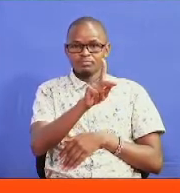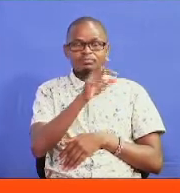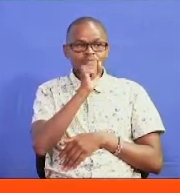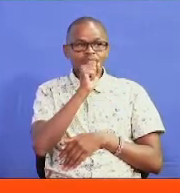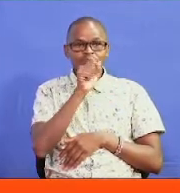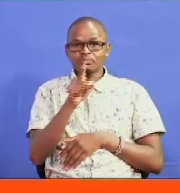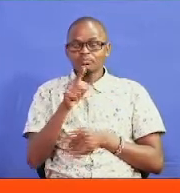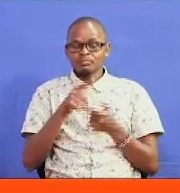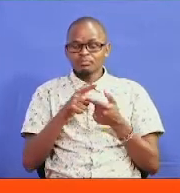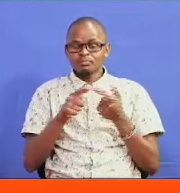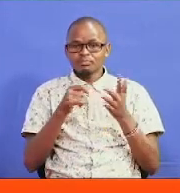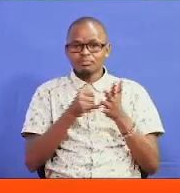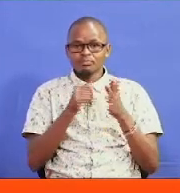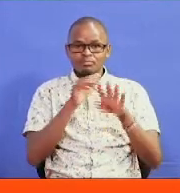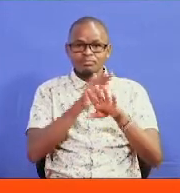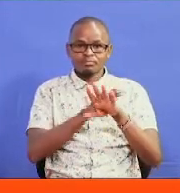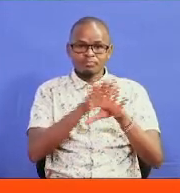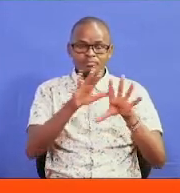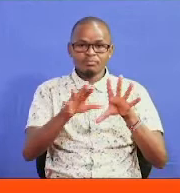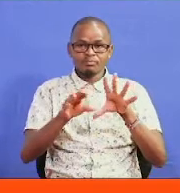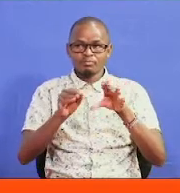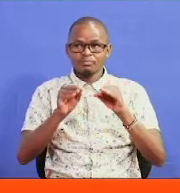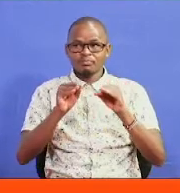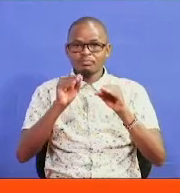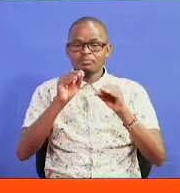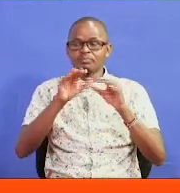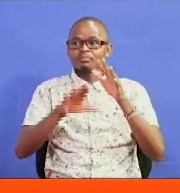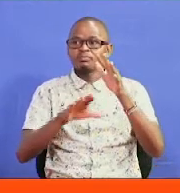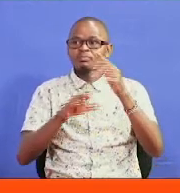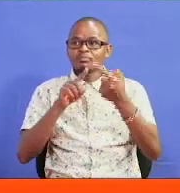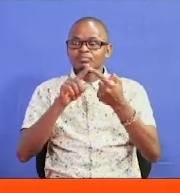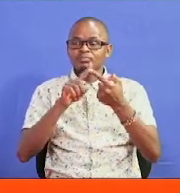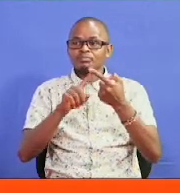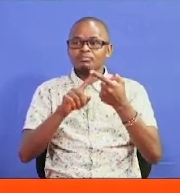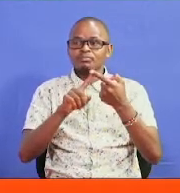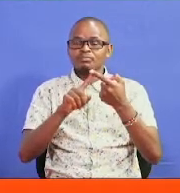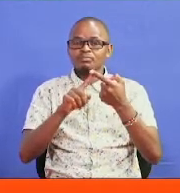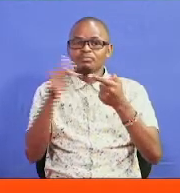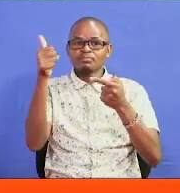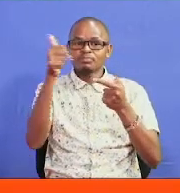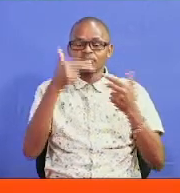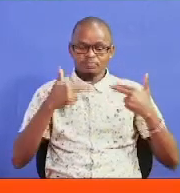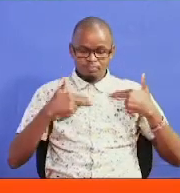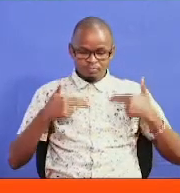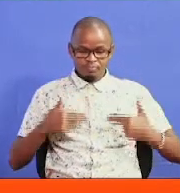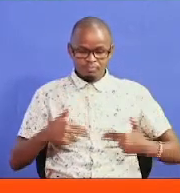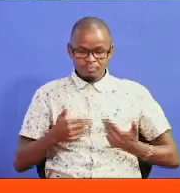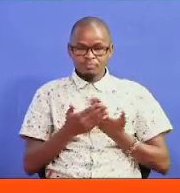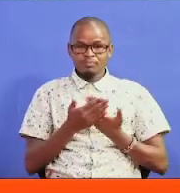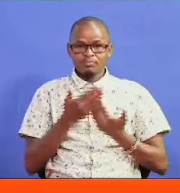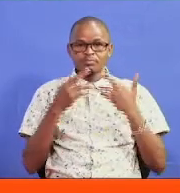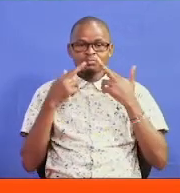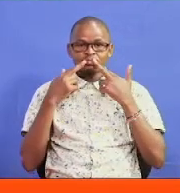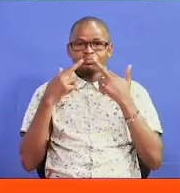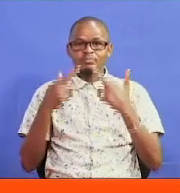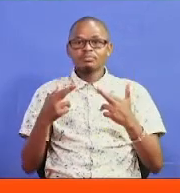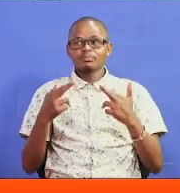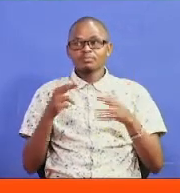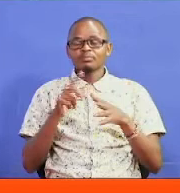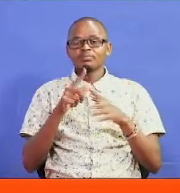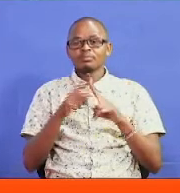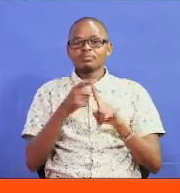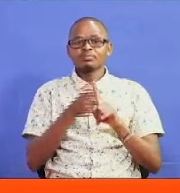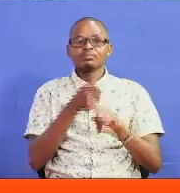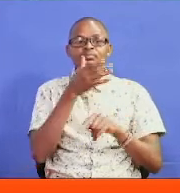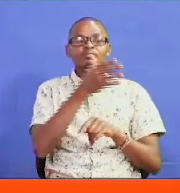bitten you, but it's good to take the step of now going to any healthcare facility to report it. Then